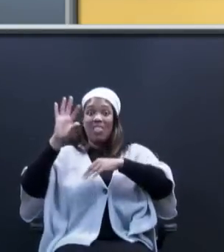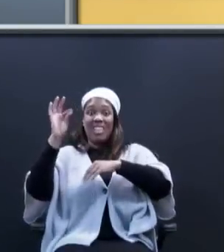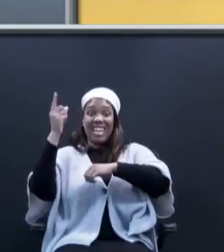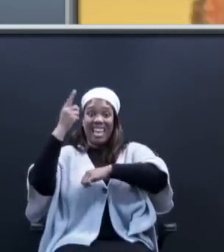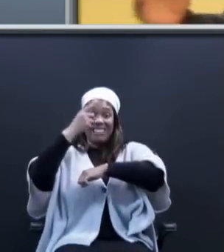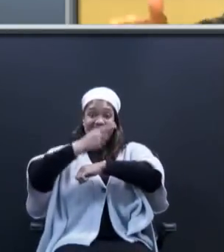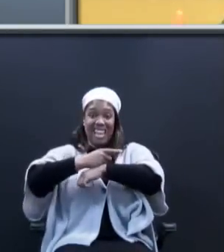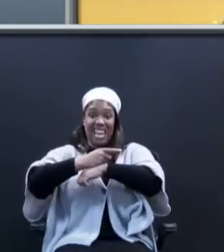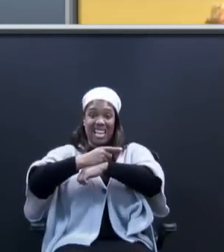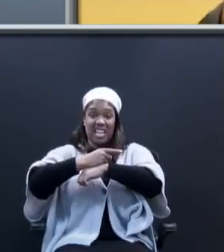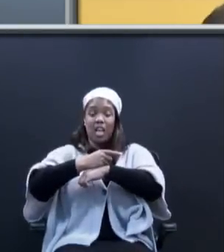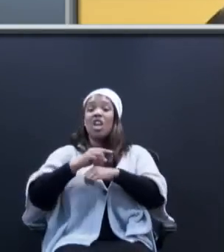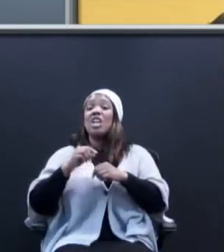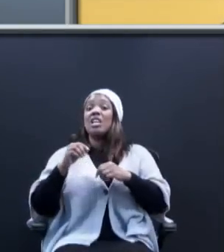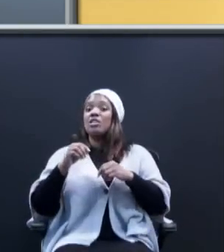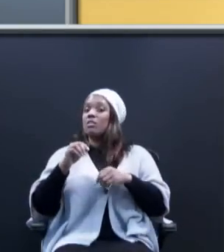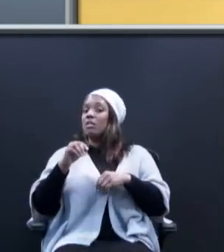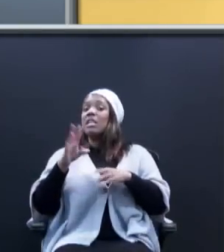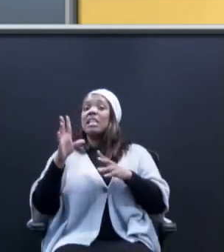from dark to dark.